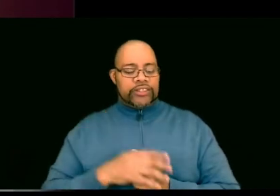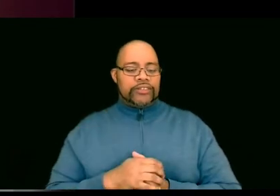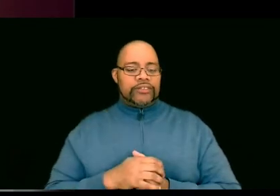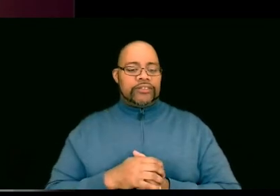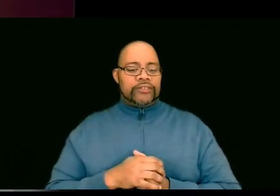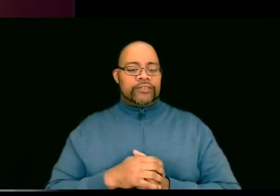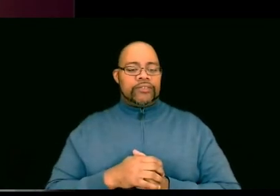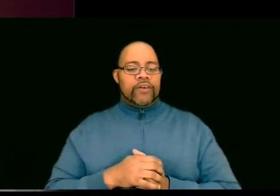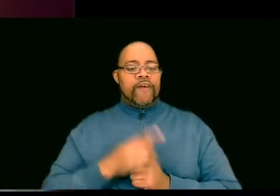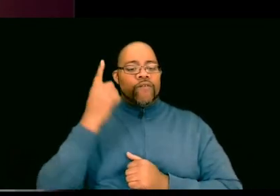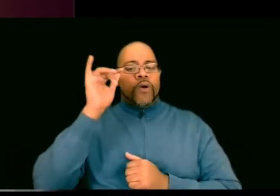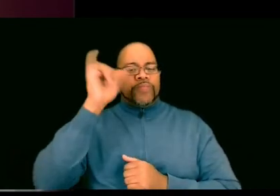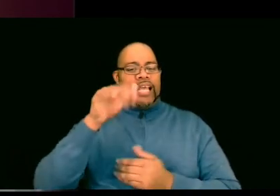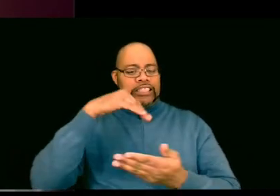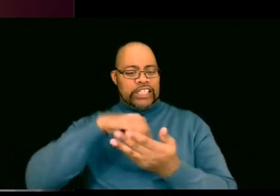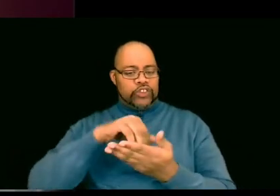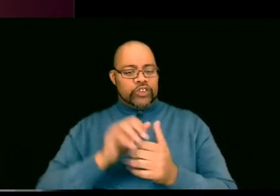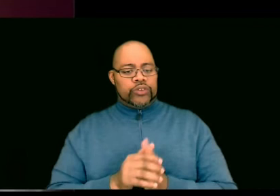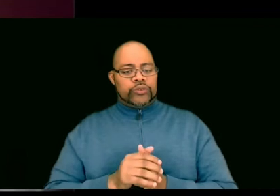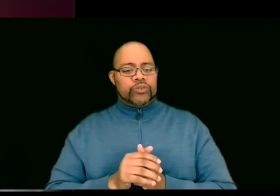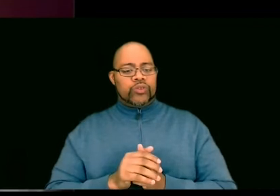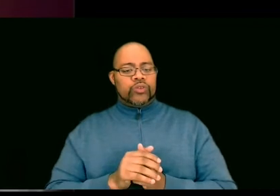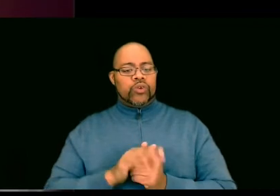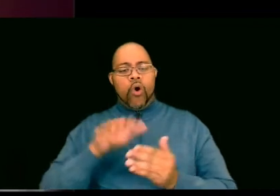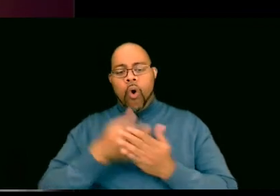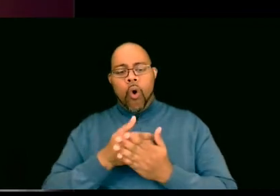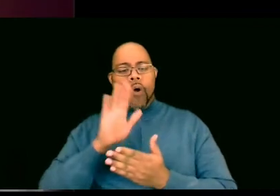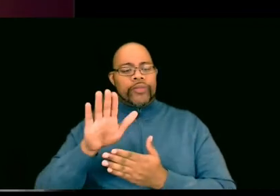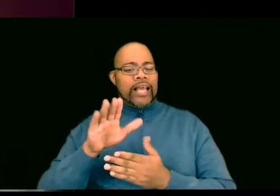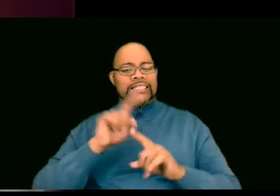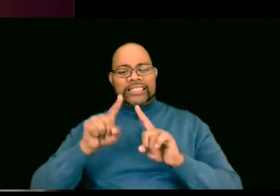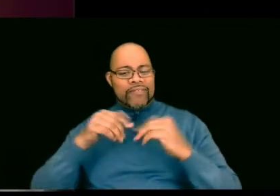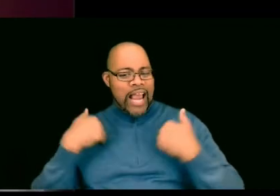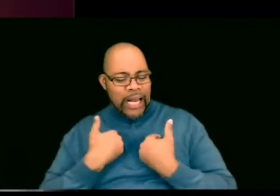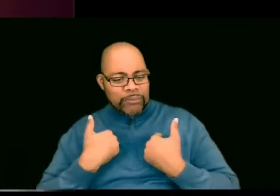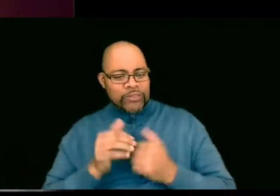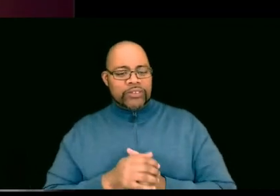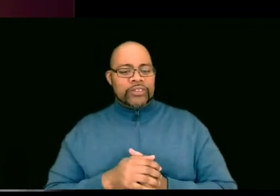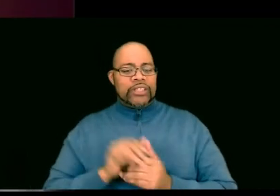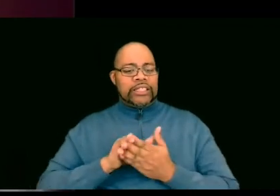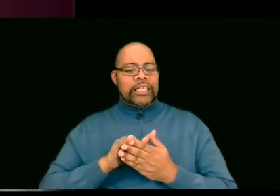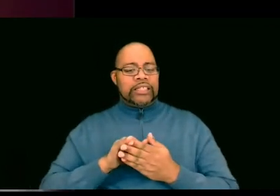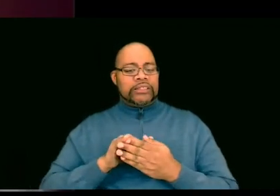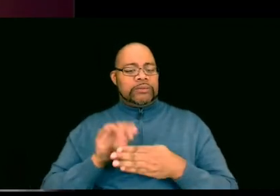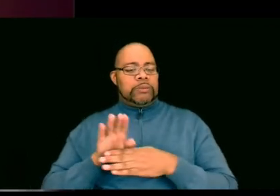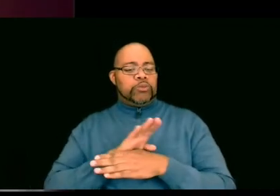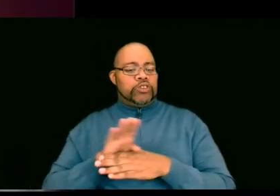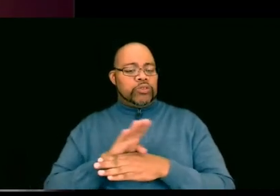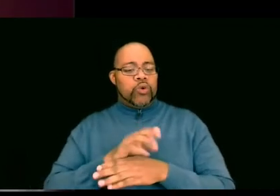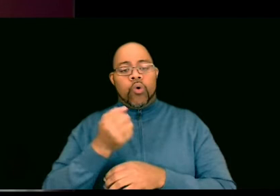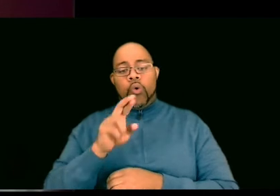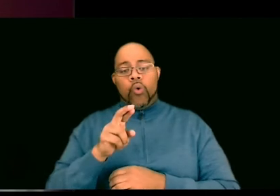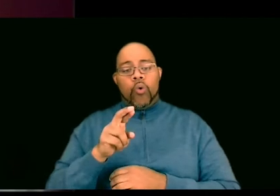aging for the center on all of its species that it was